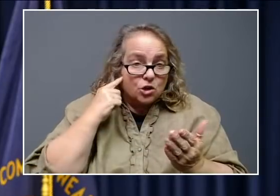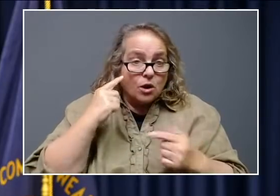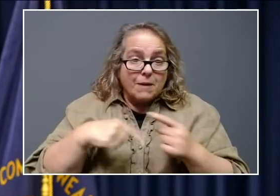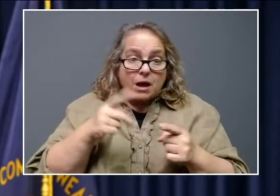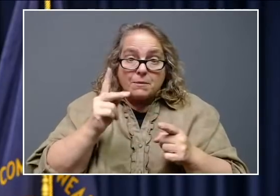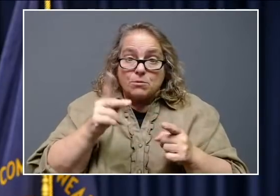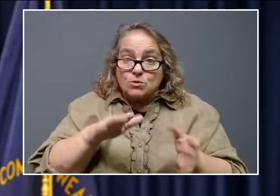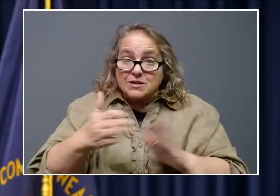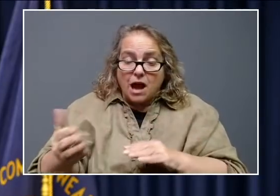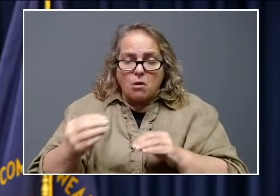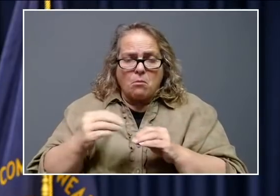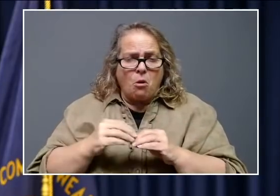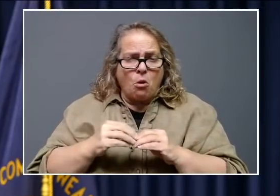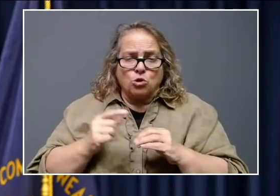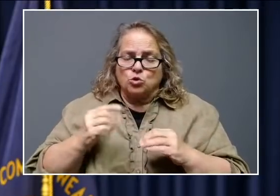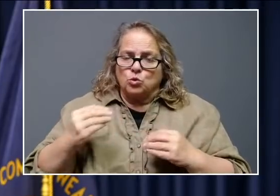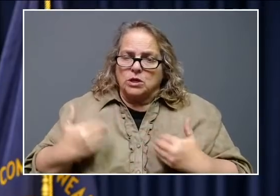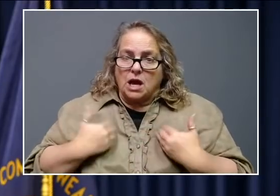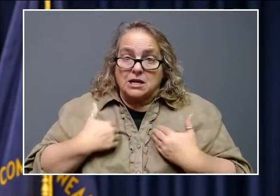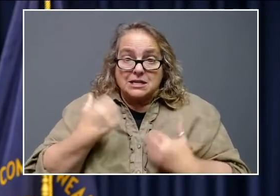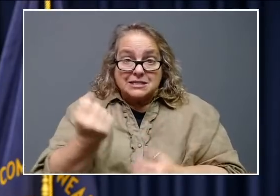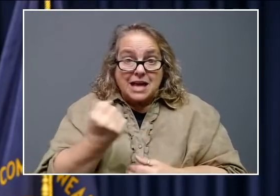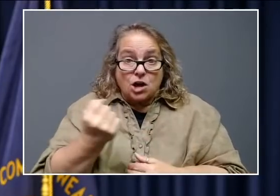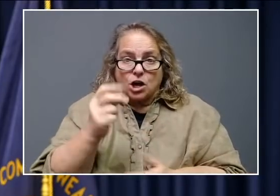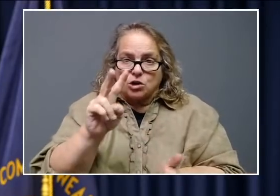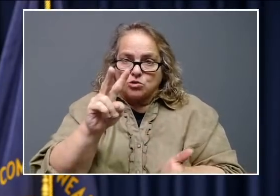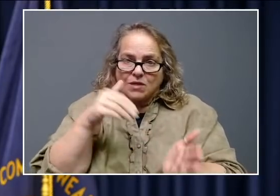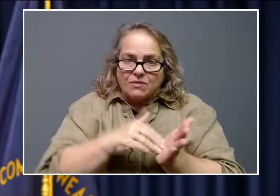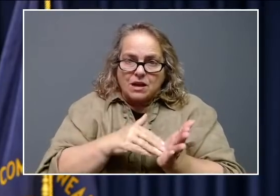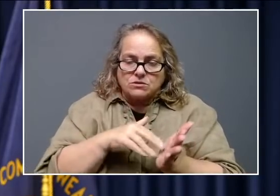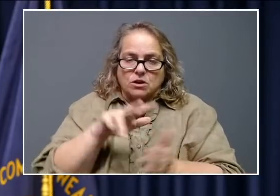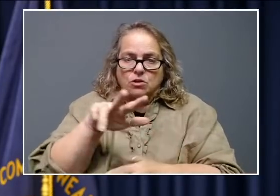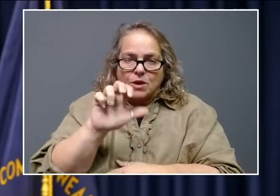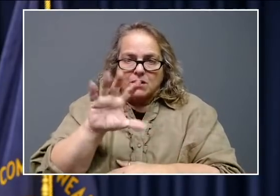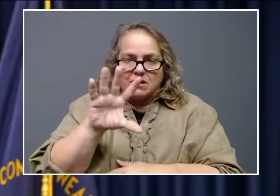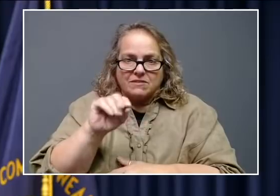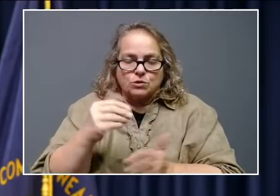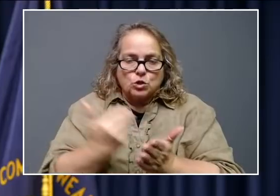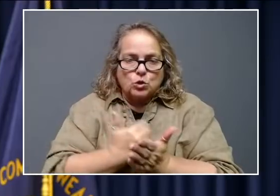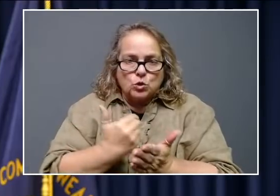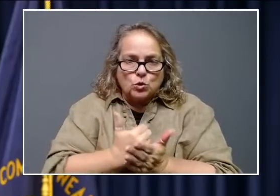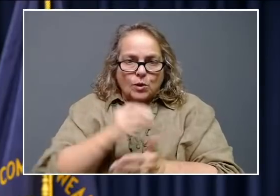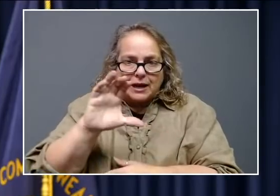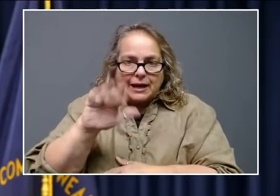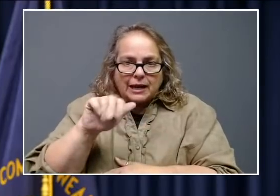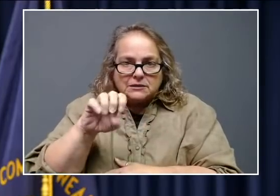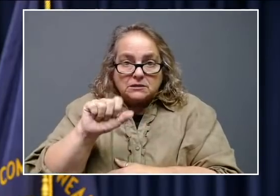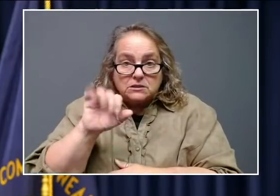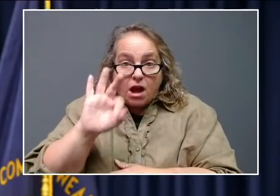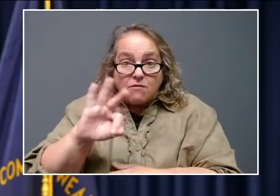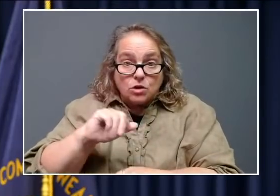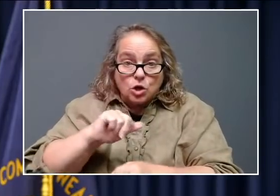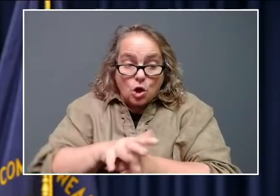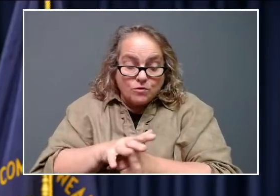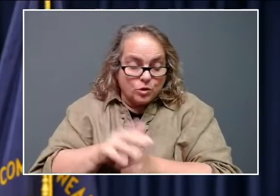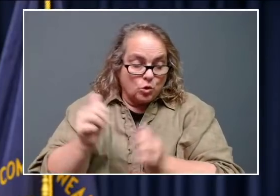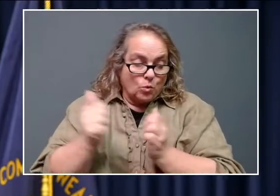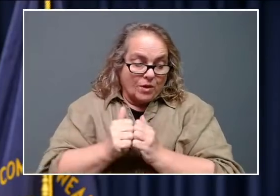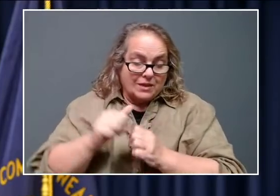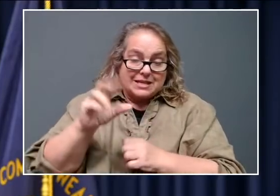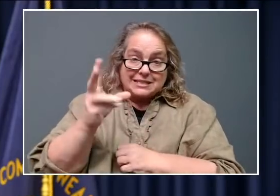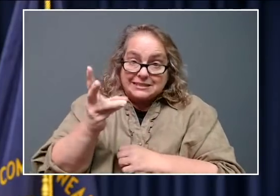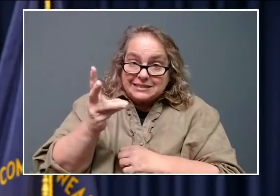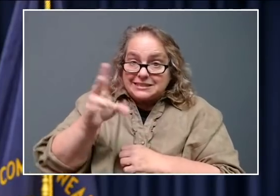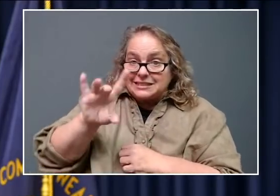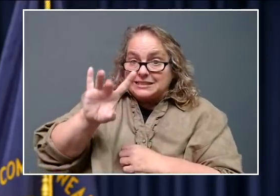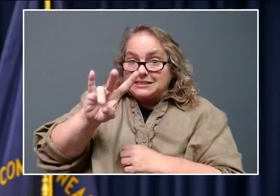Saturday, we reported 2,350 new cases of COVID-19 with 67 new